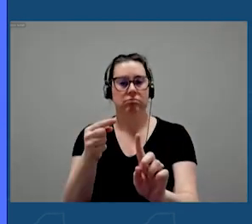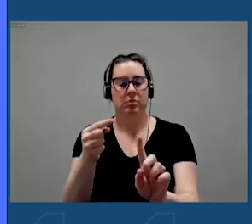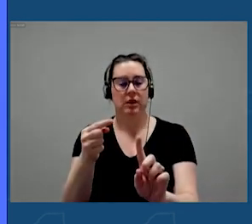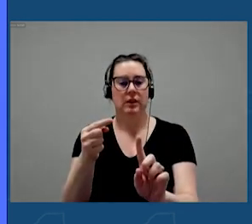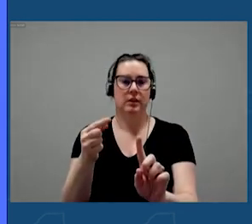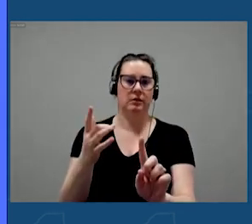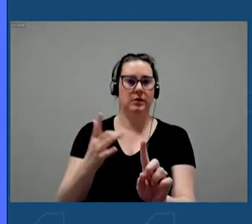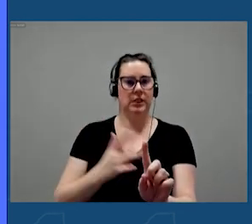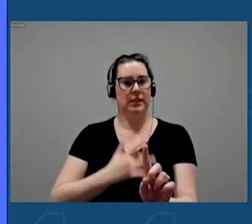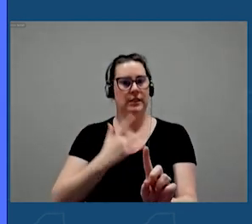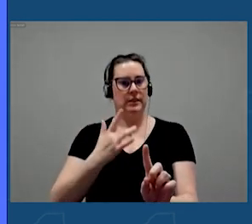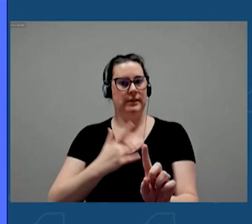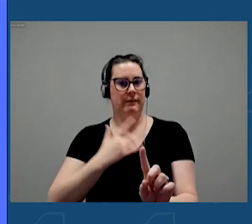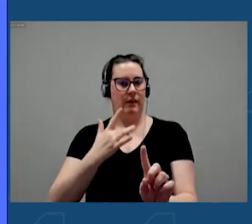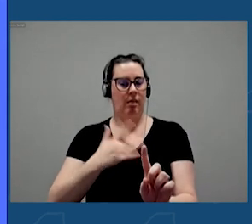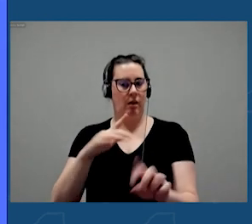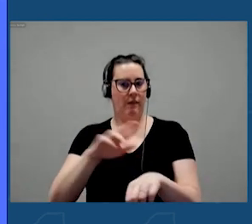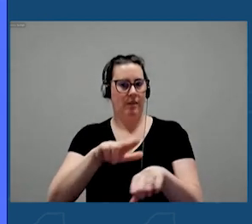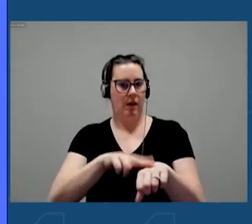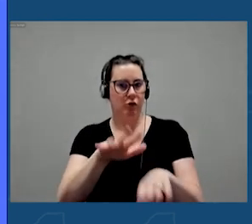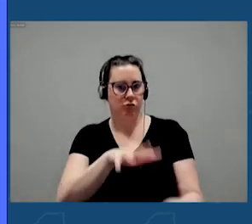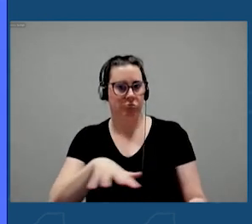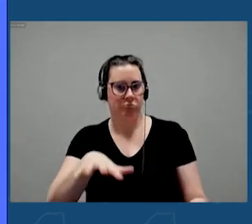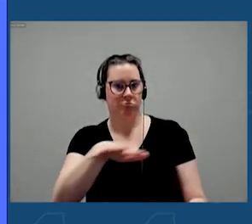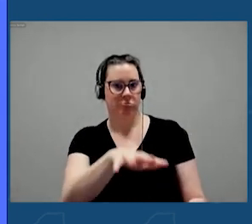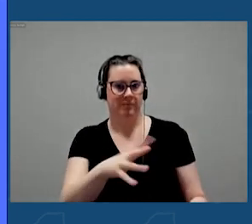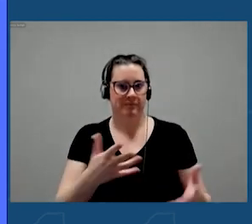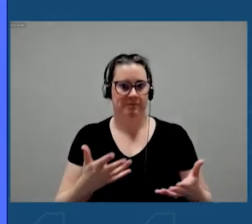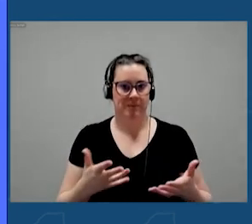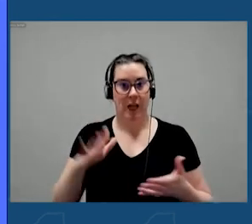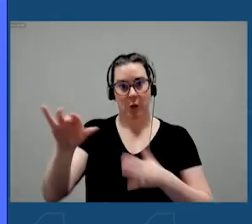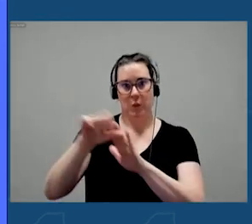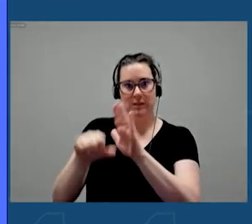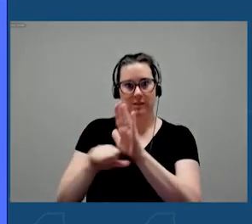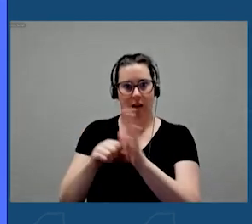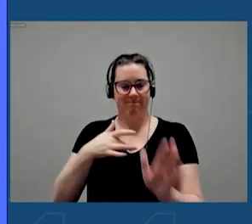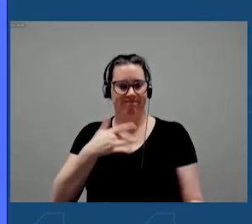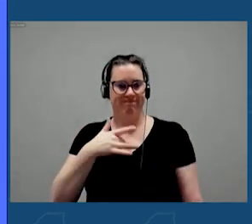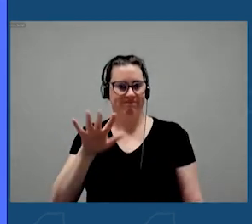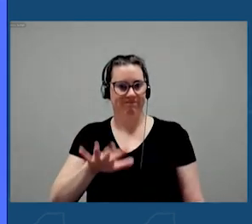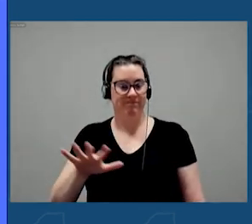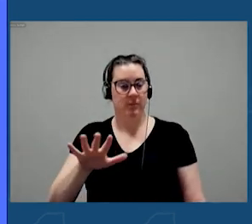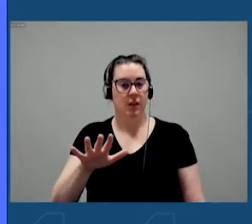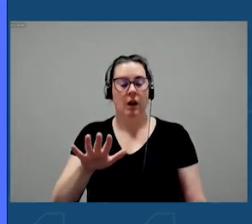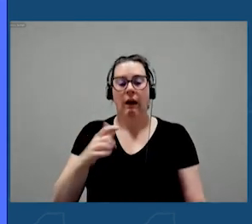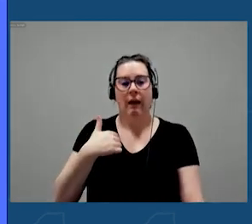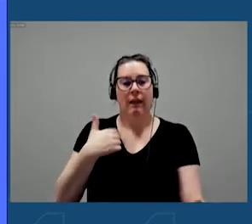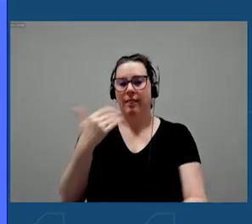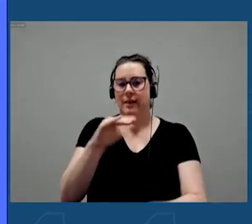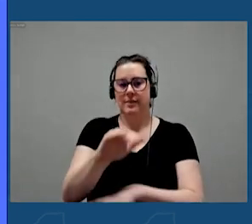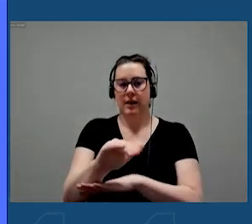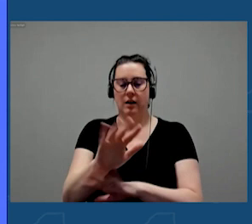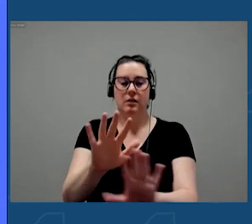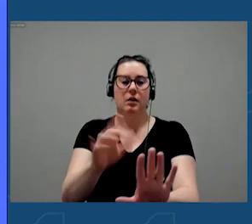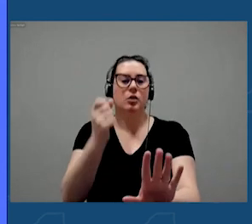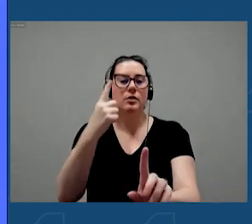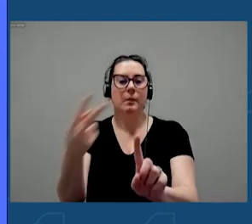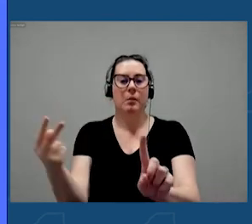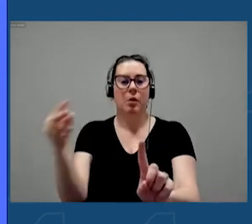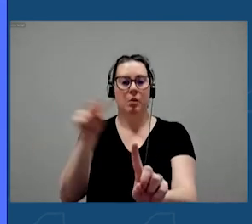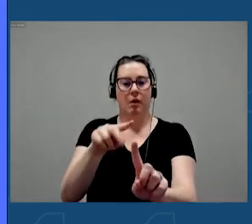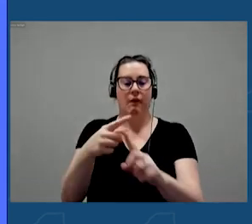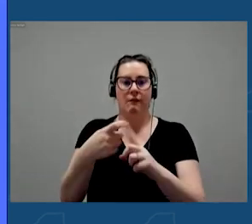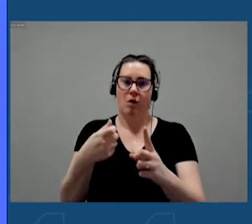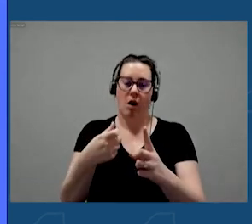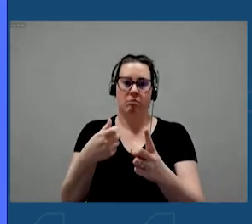and the temperature of the nation that we're in now and of your state. Last night, and I'm asking this from the point of view of the radical optimism that